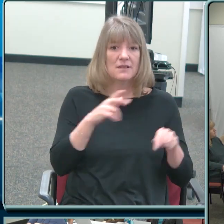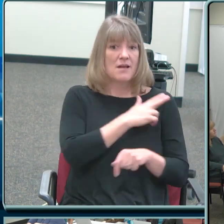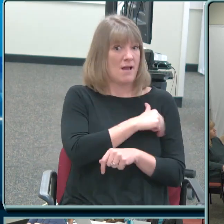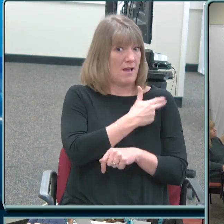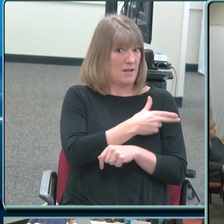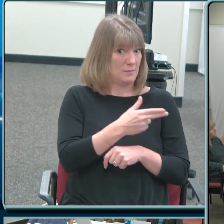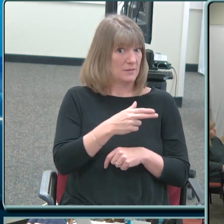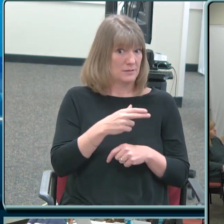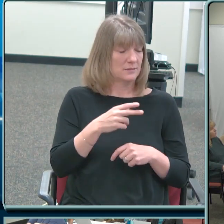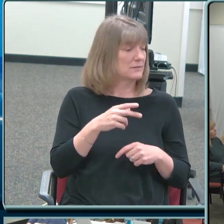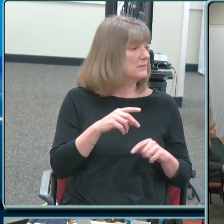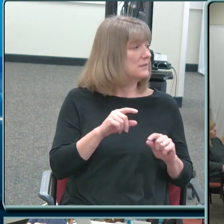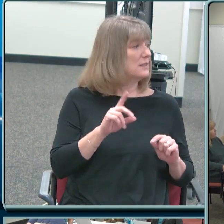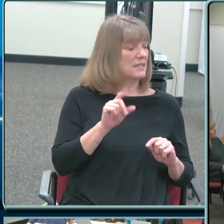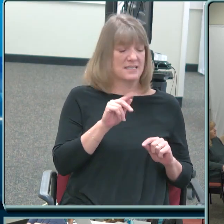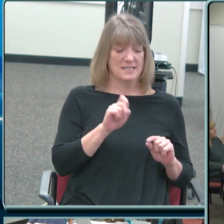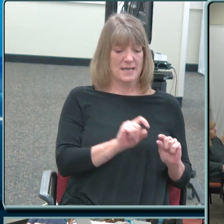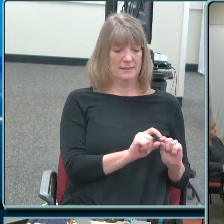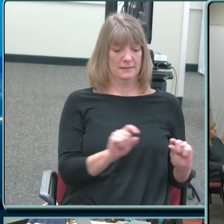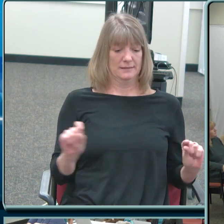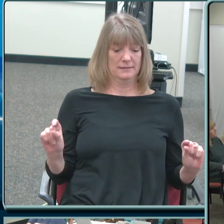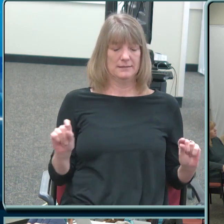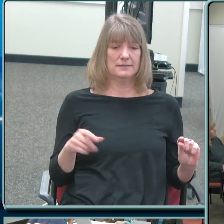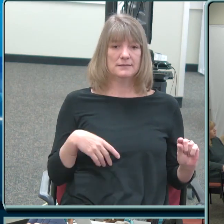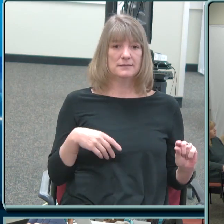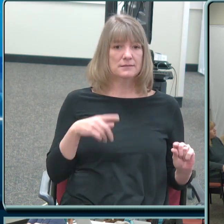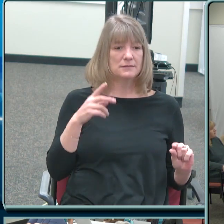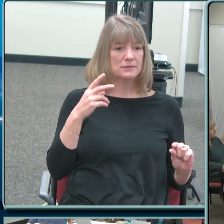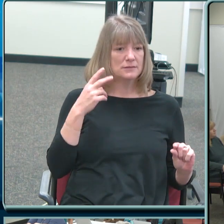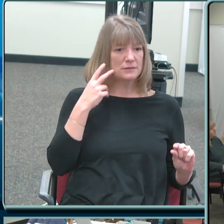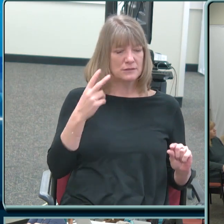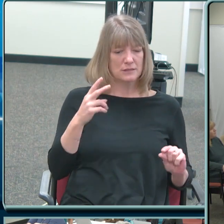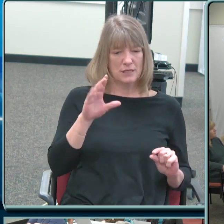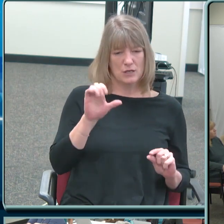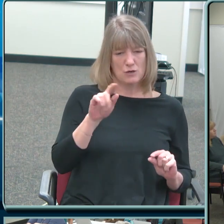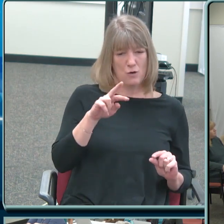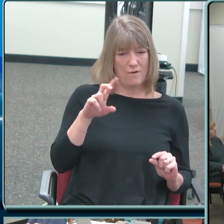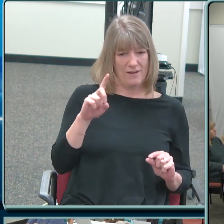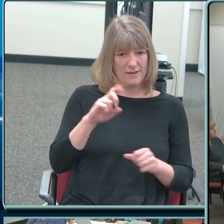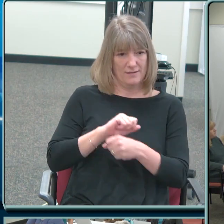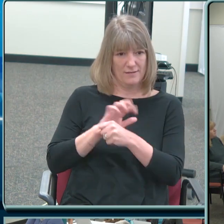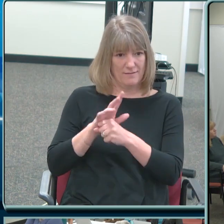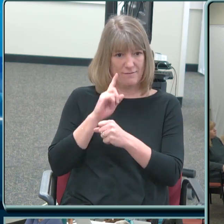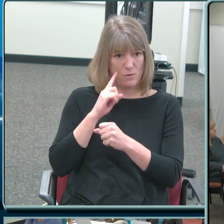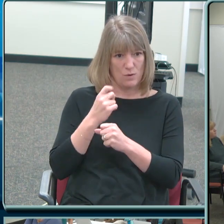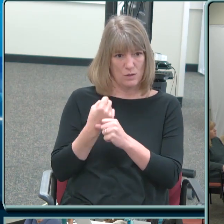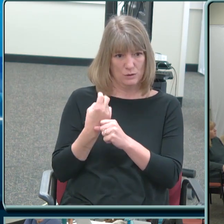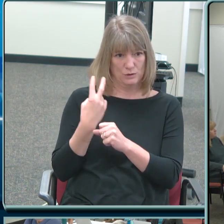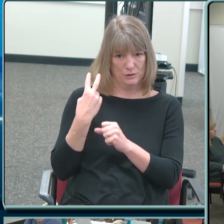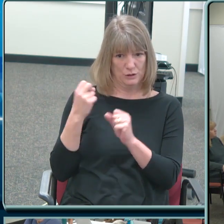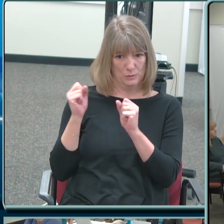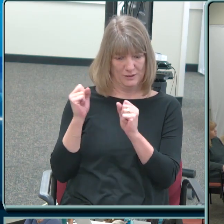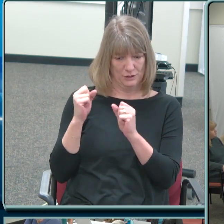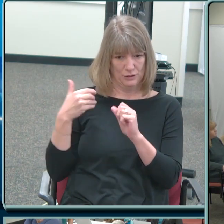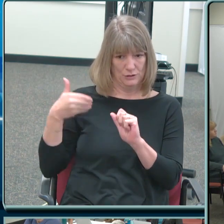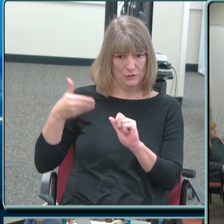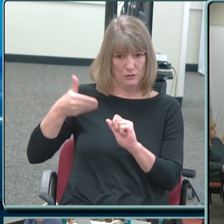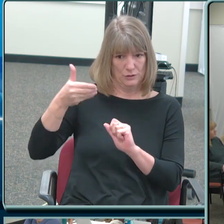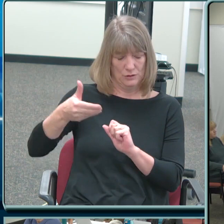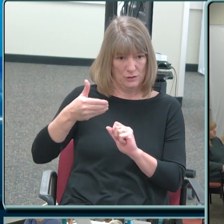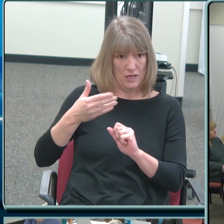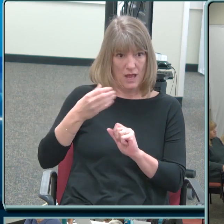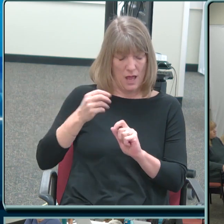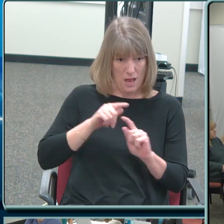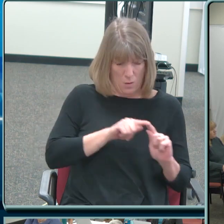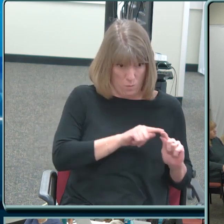hospitalization rates. We have the dates on the bottom. So you can see where COVID was for the past 2 winter seasons and sort of the